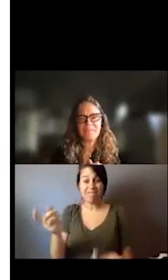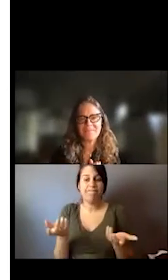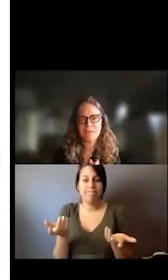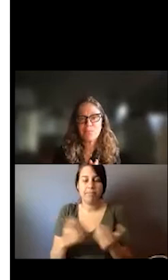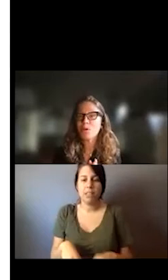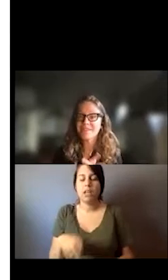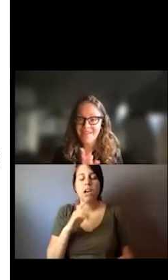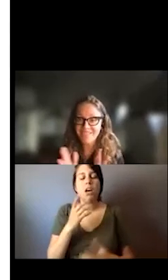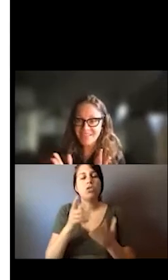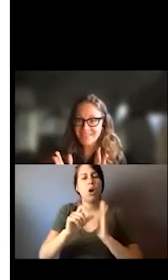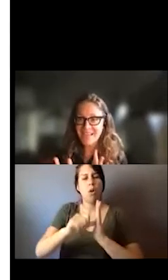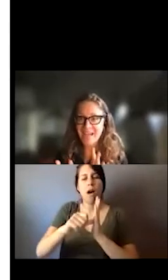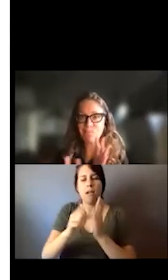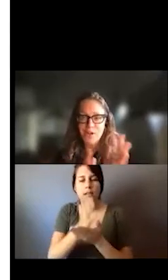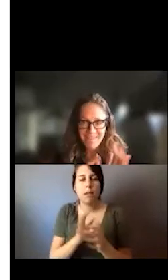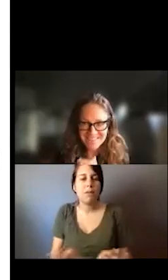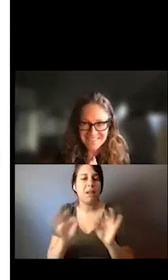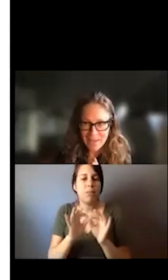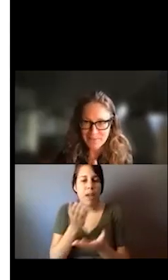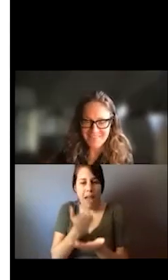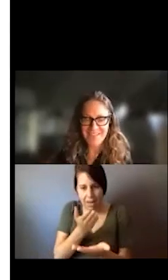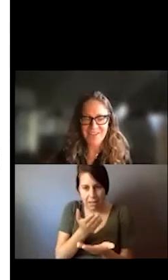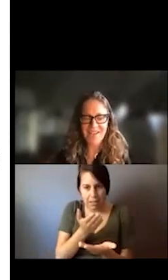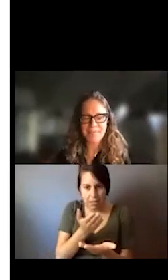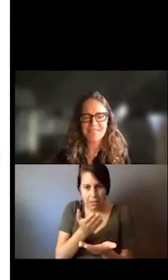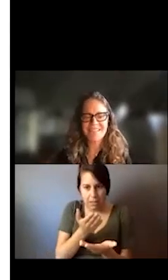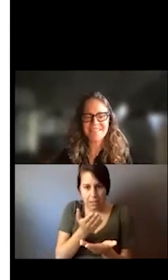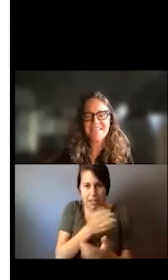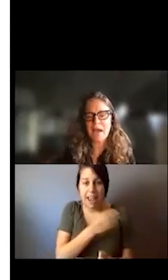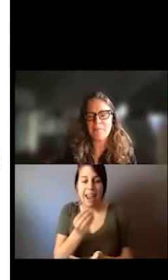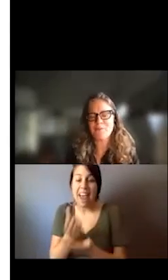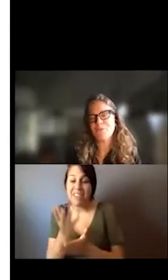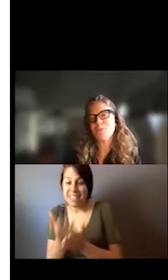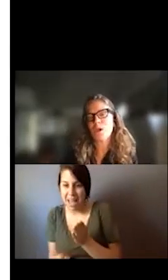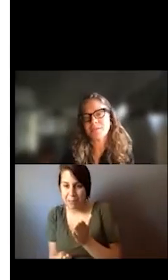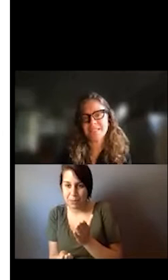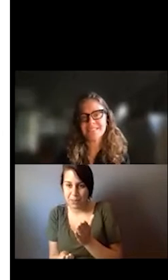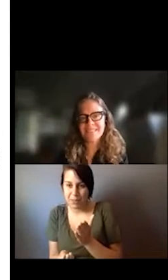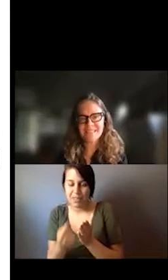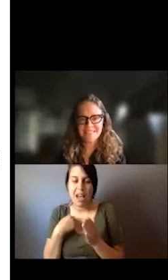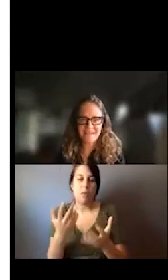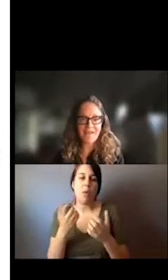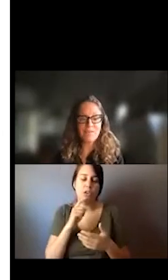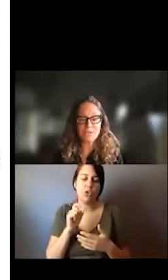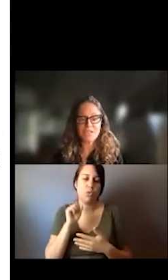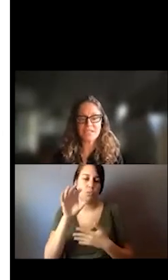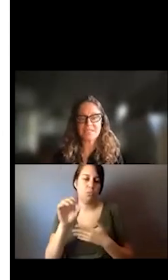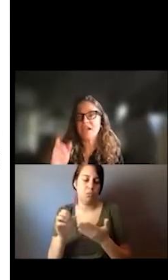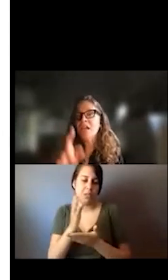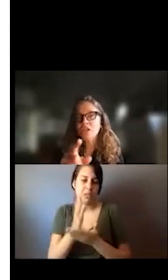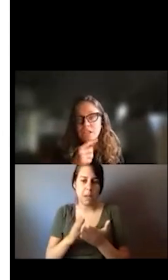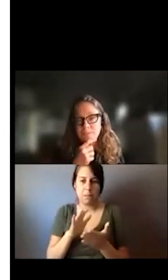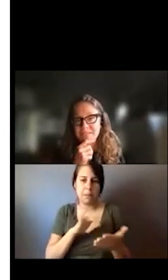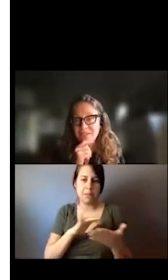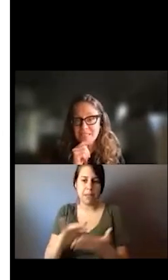the important evidence and important evidence gaps in this area. I'm just going to tee up a few of the promising studies that have emerged